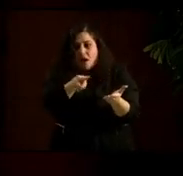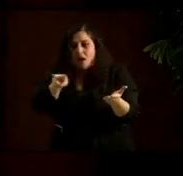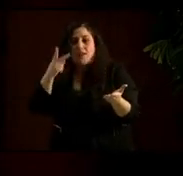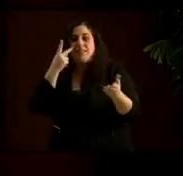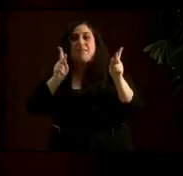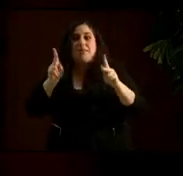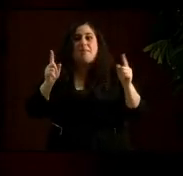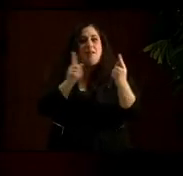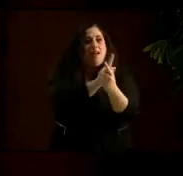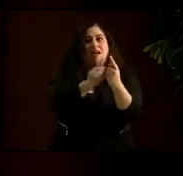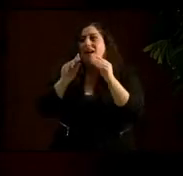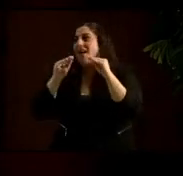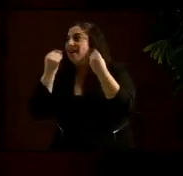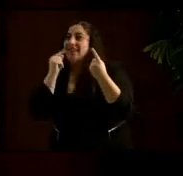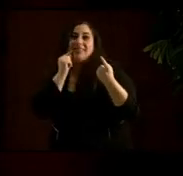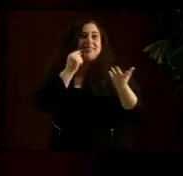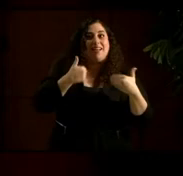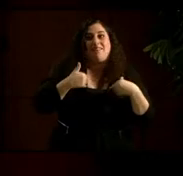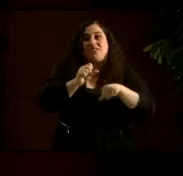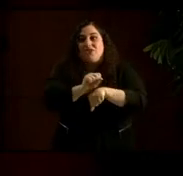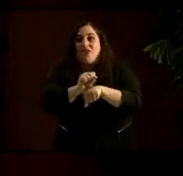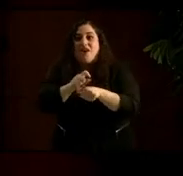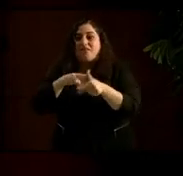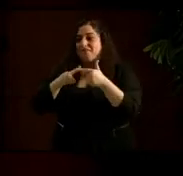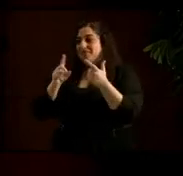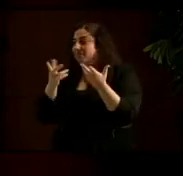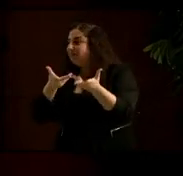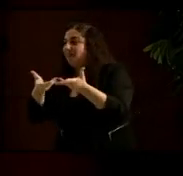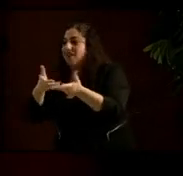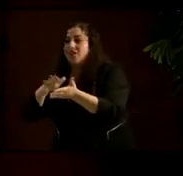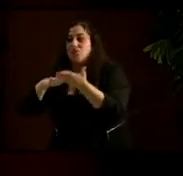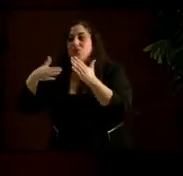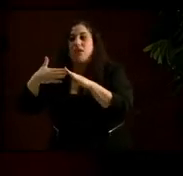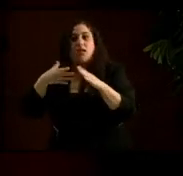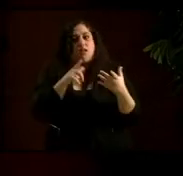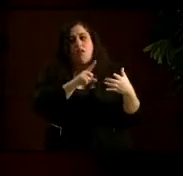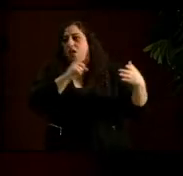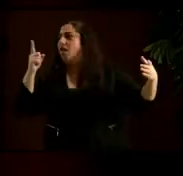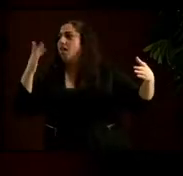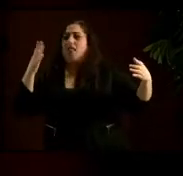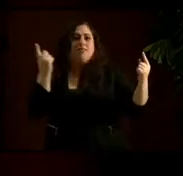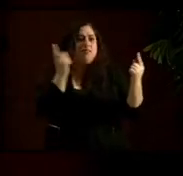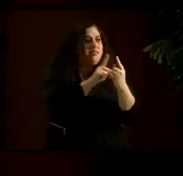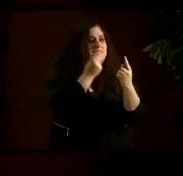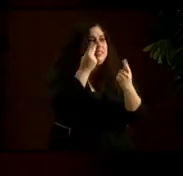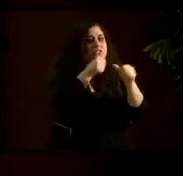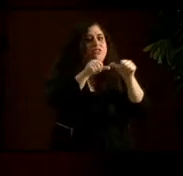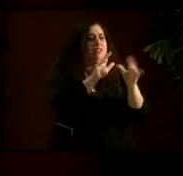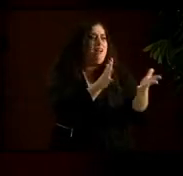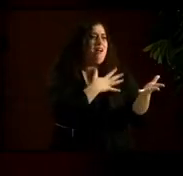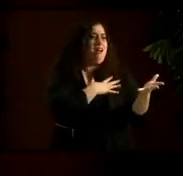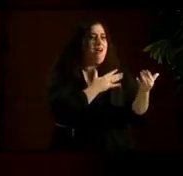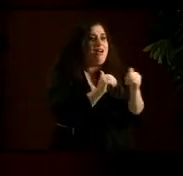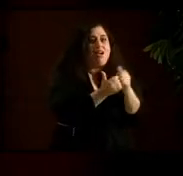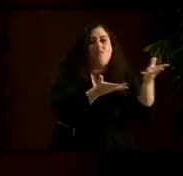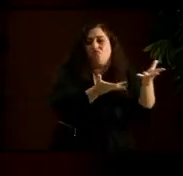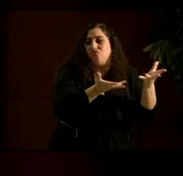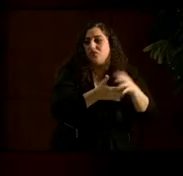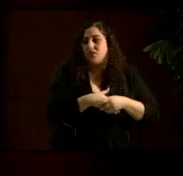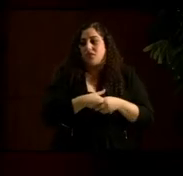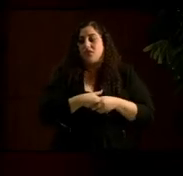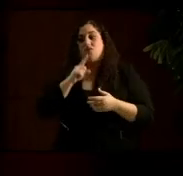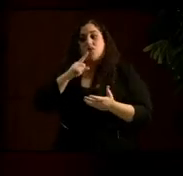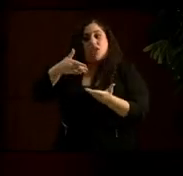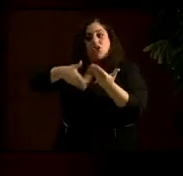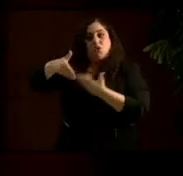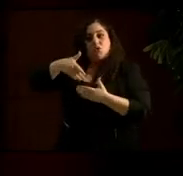to reconnect after being apart for so long. These social instincts are part of our human character. At San Diego State